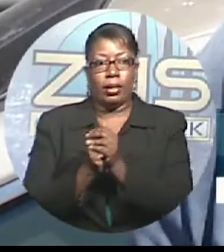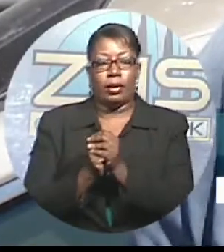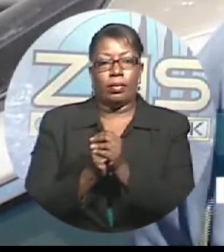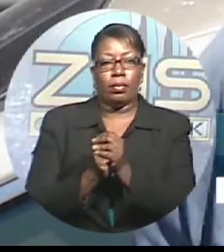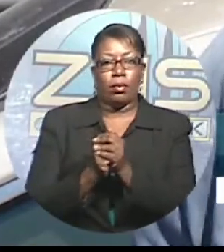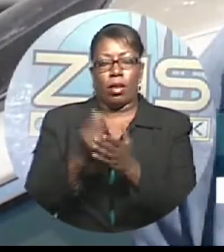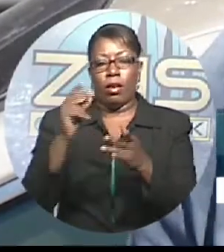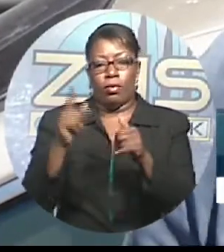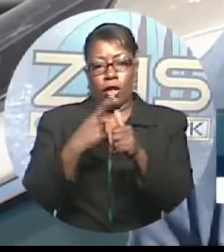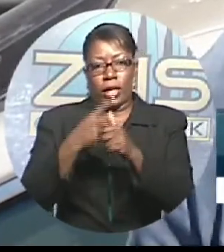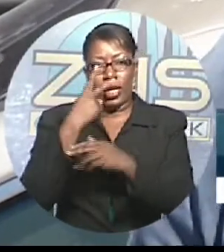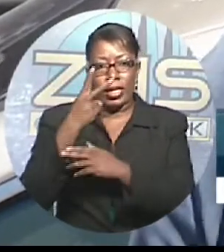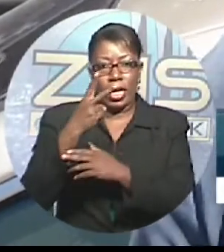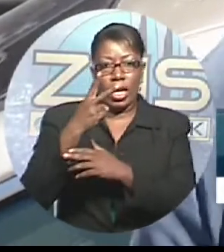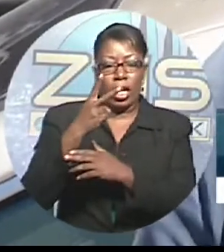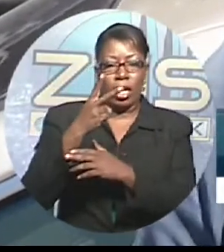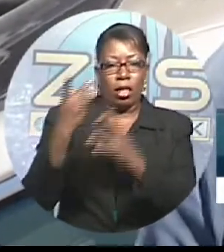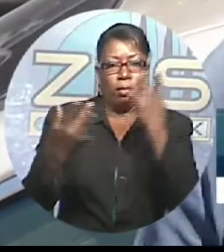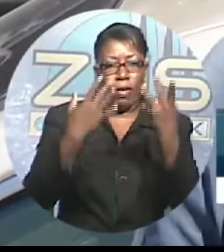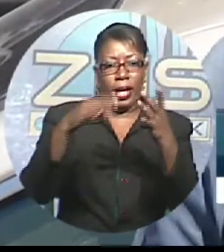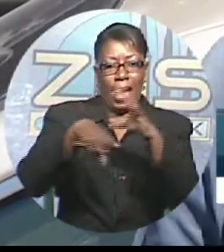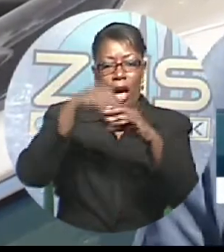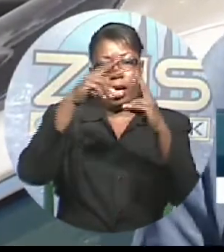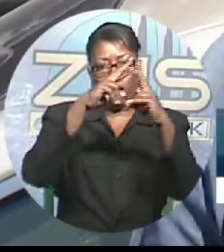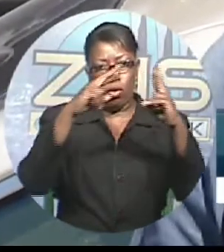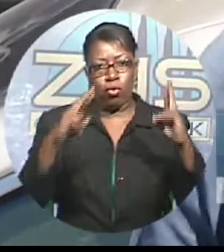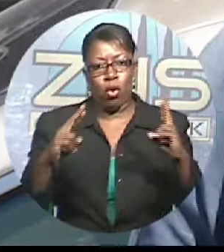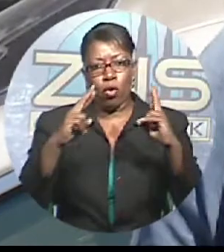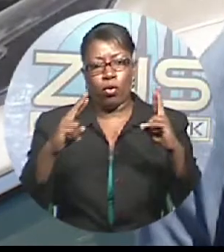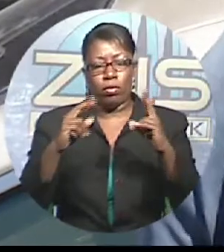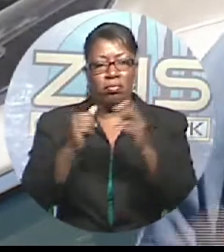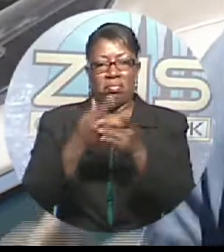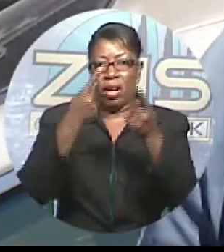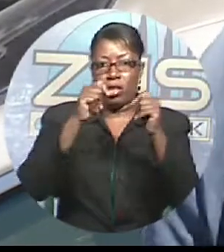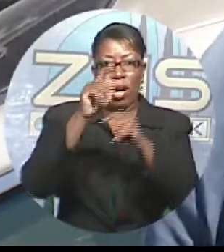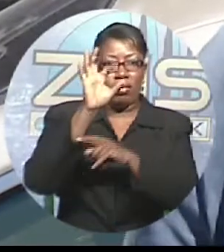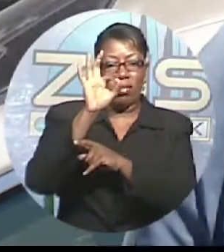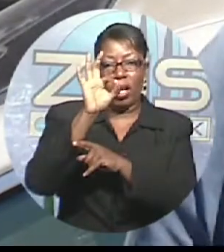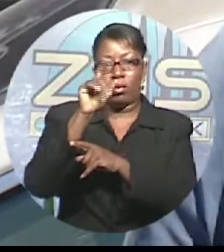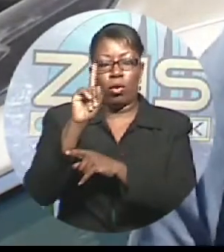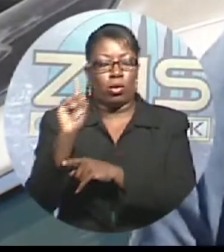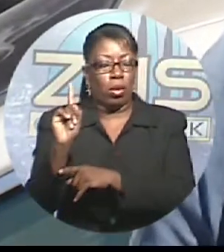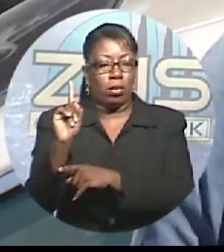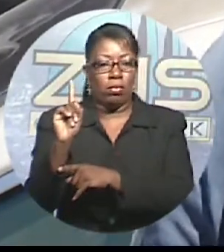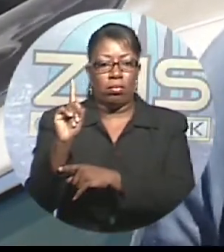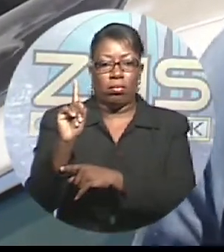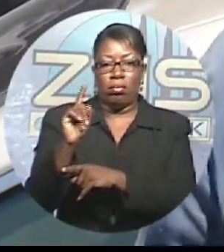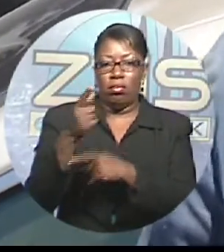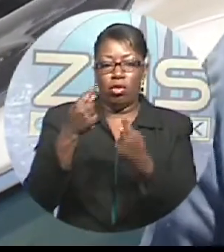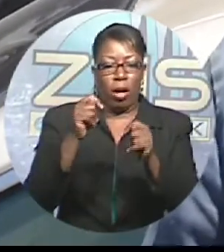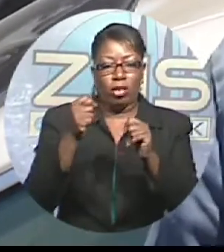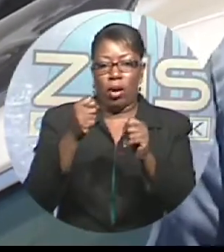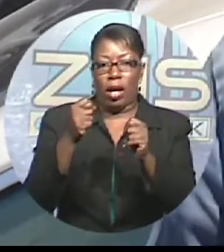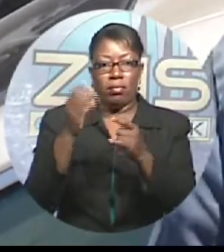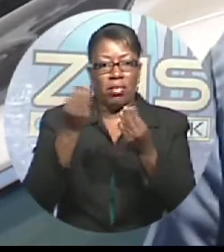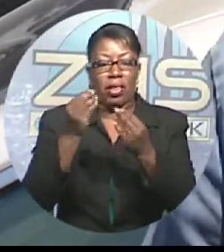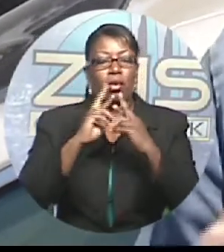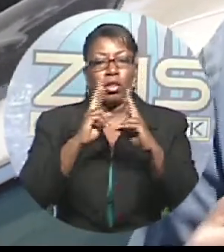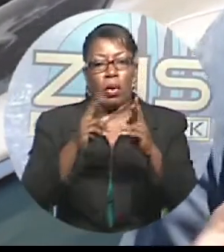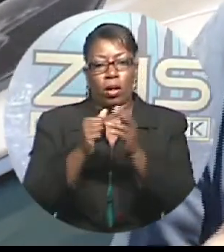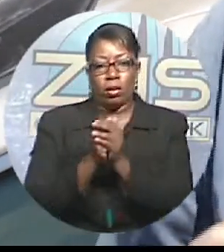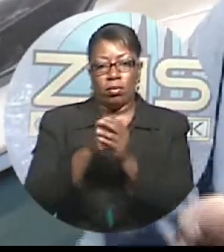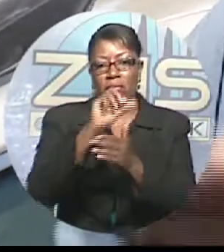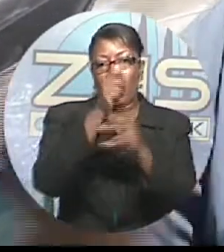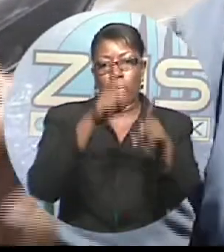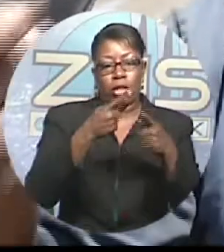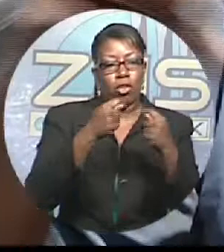tried to call 911. Couldn't get through, but someone was able to get through. And after